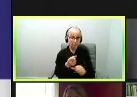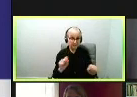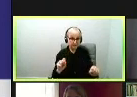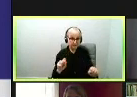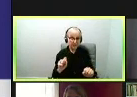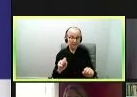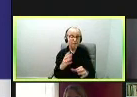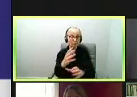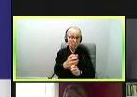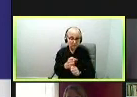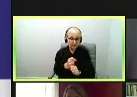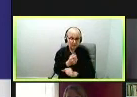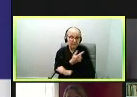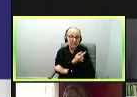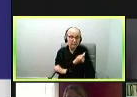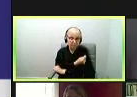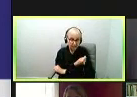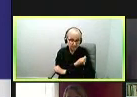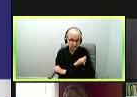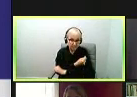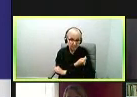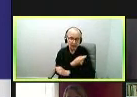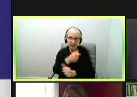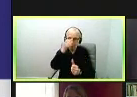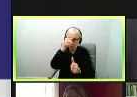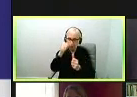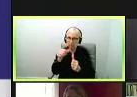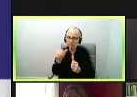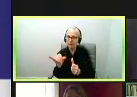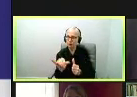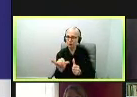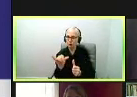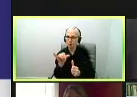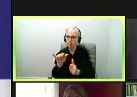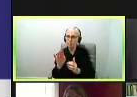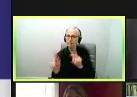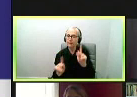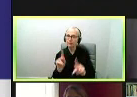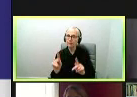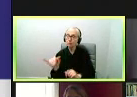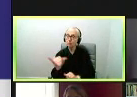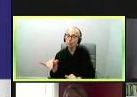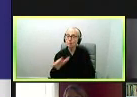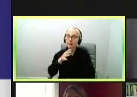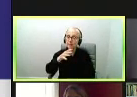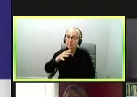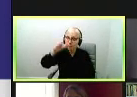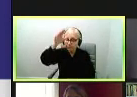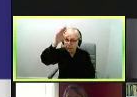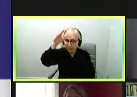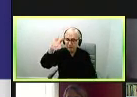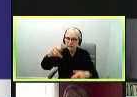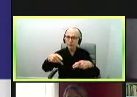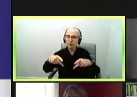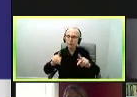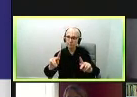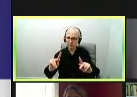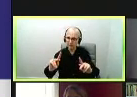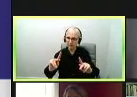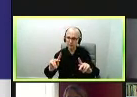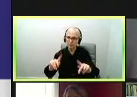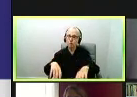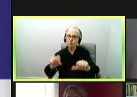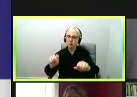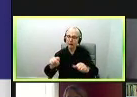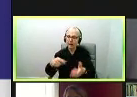these vaccines. I want to remind people, too, that parents are allowed to take paid time